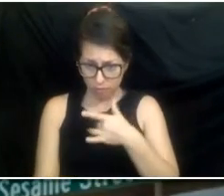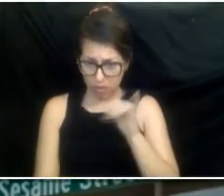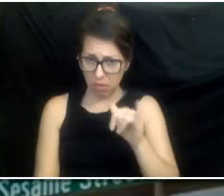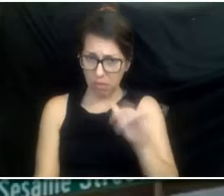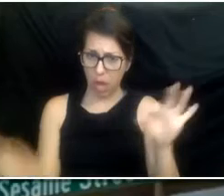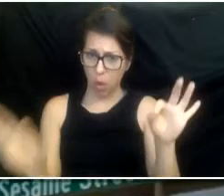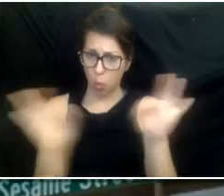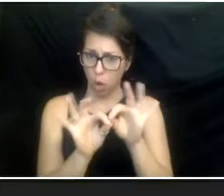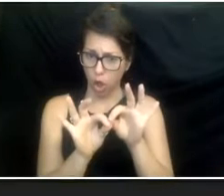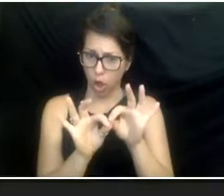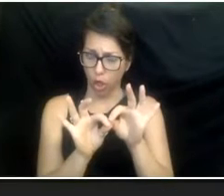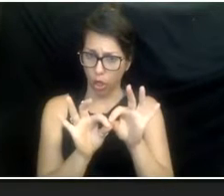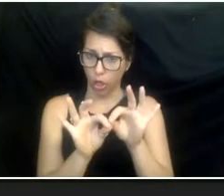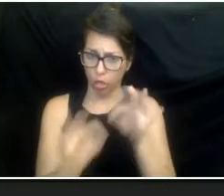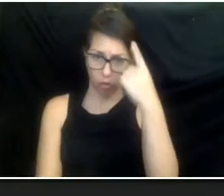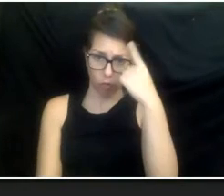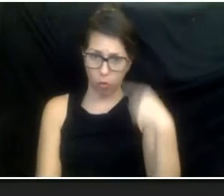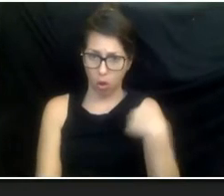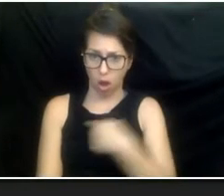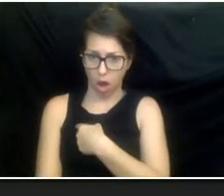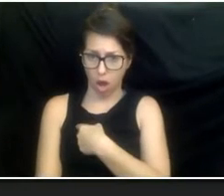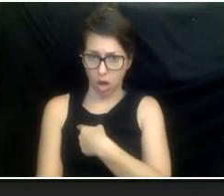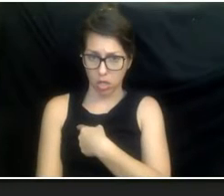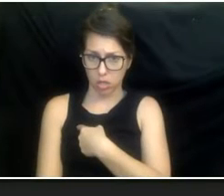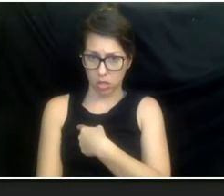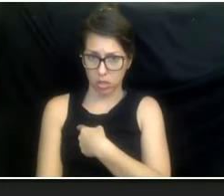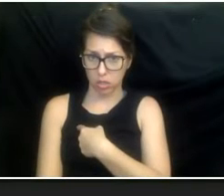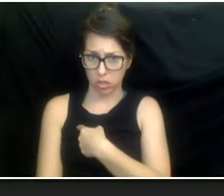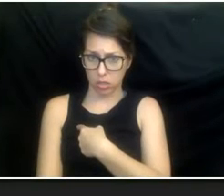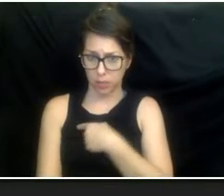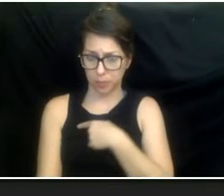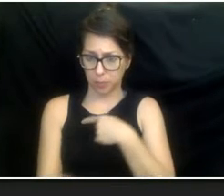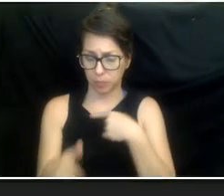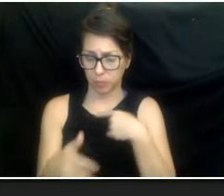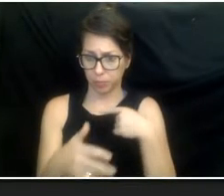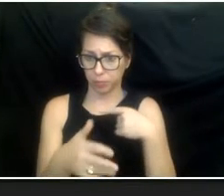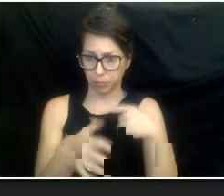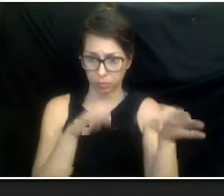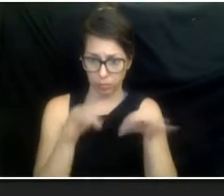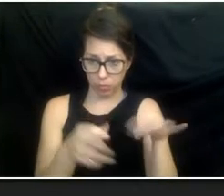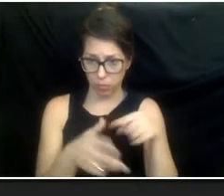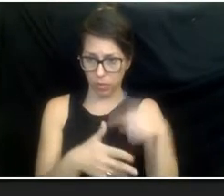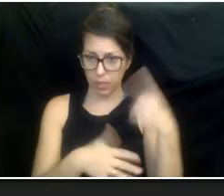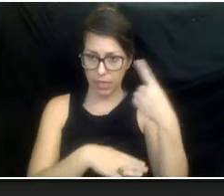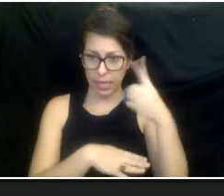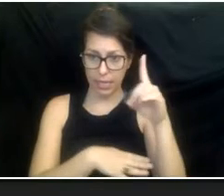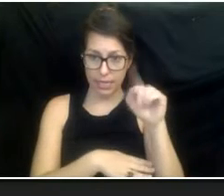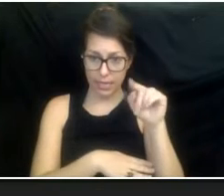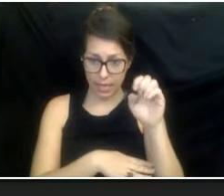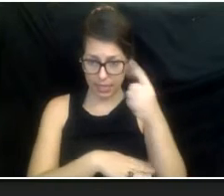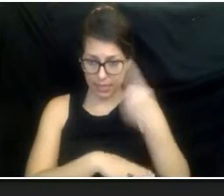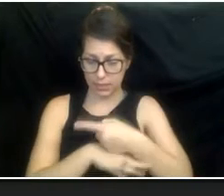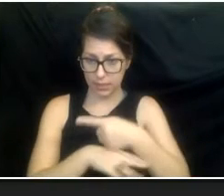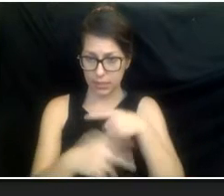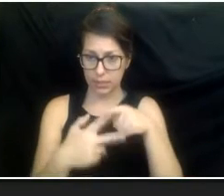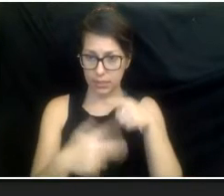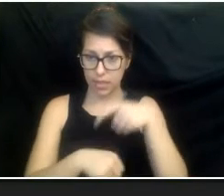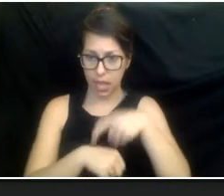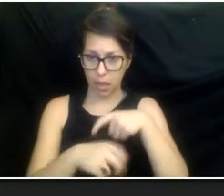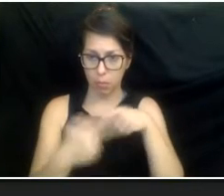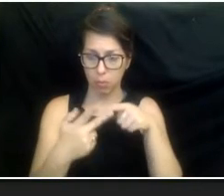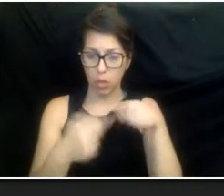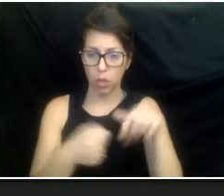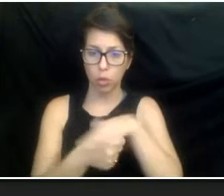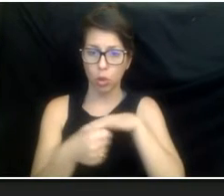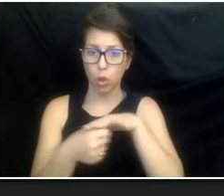camera absolutely uh and I will um be in touch with the lawyers who were involved in that case uh those cases